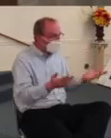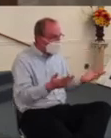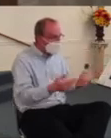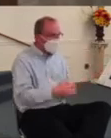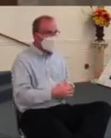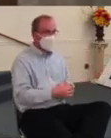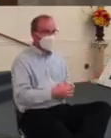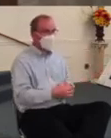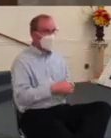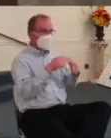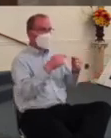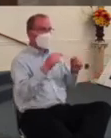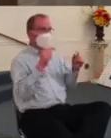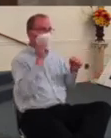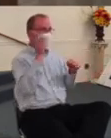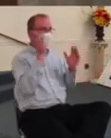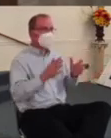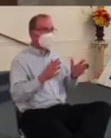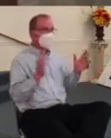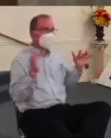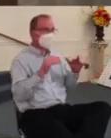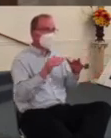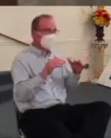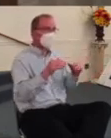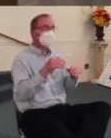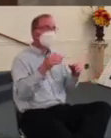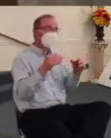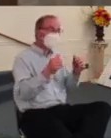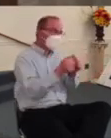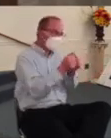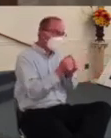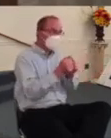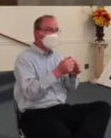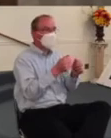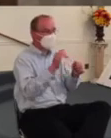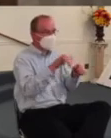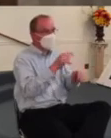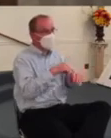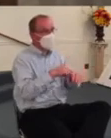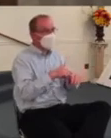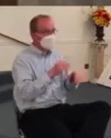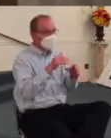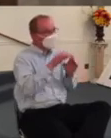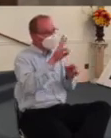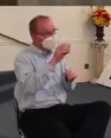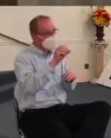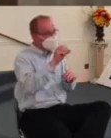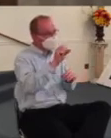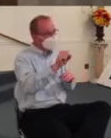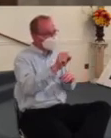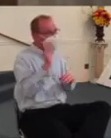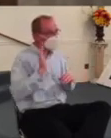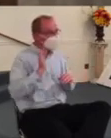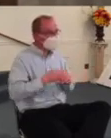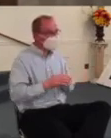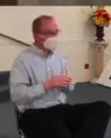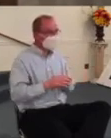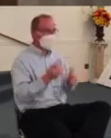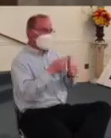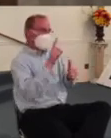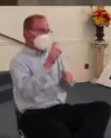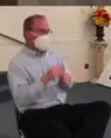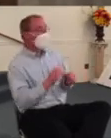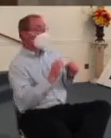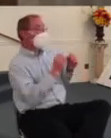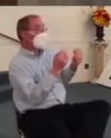the 70s, one of the first questions would be, well, how many baptisms have you had? Or the next question was,